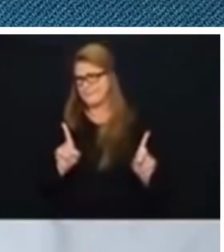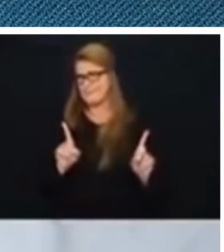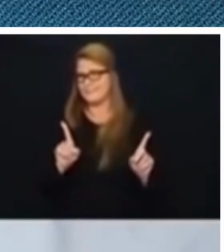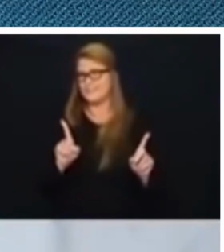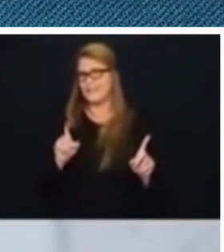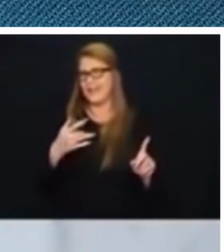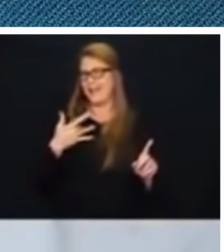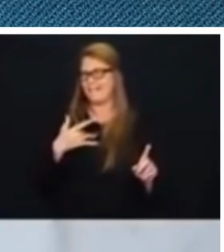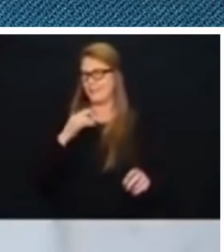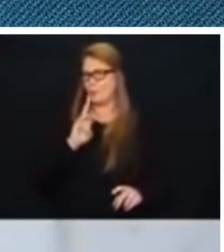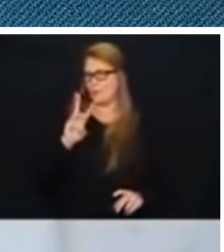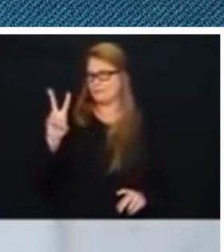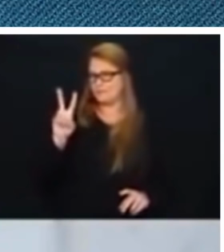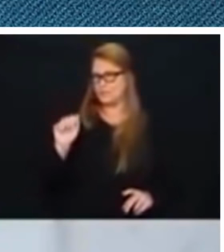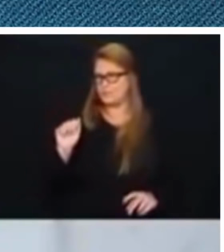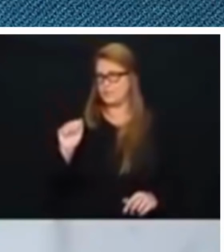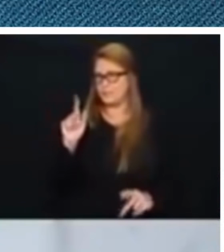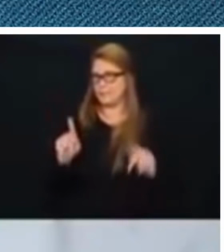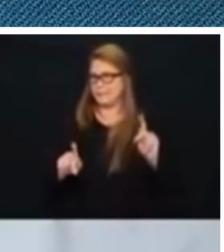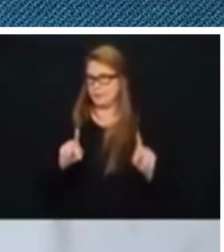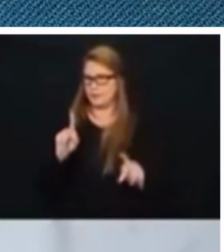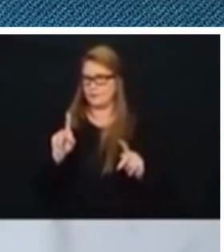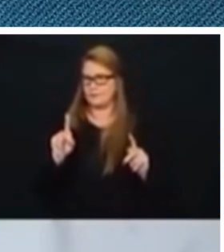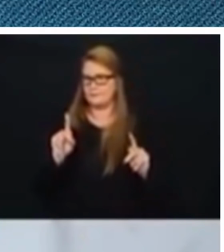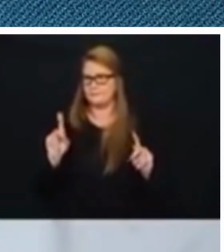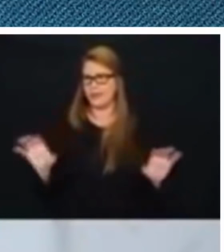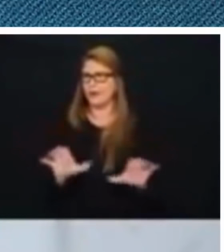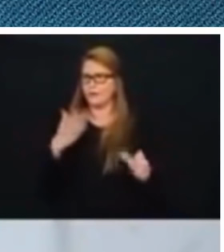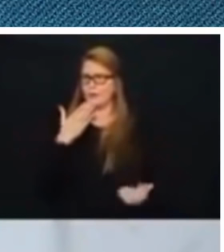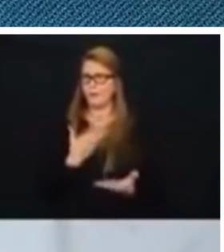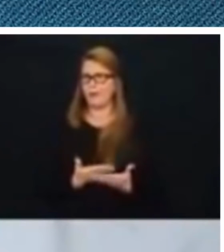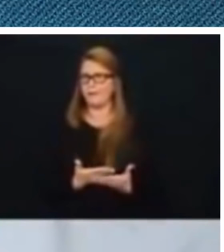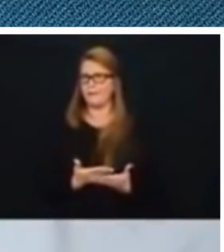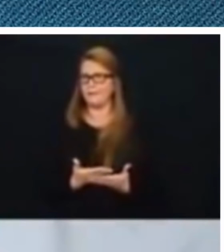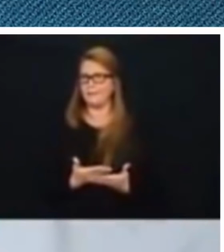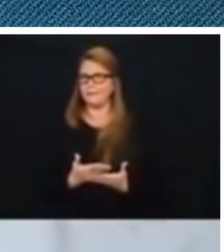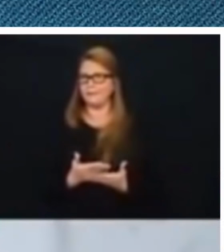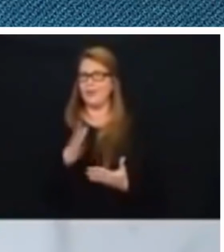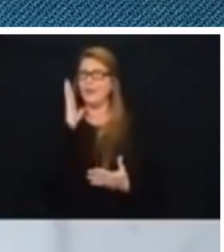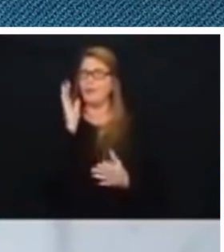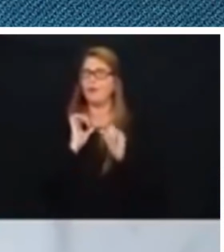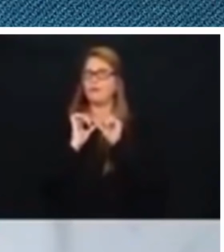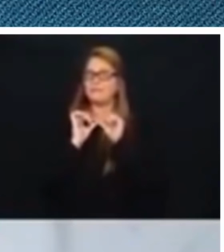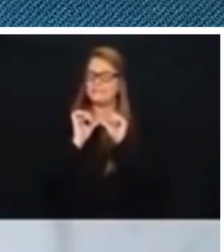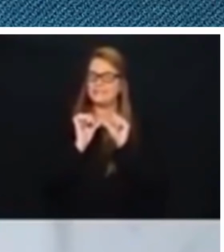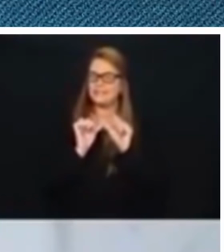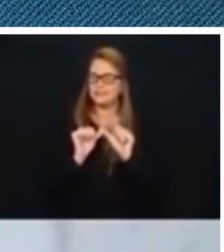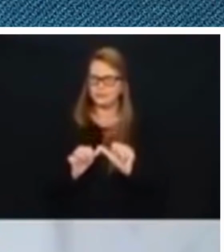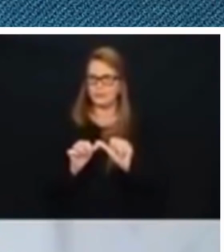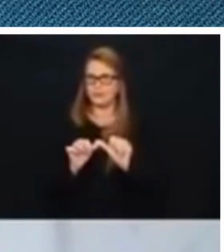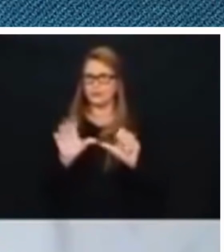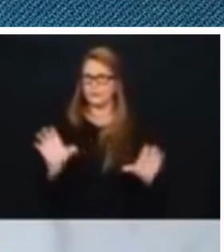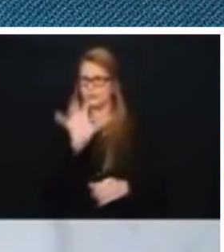that West Virginia is doing well, and we're going to continue to try to turn every rock